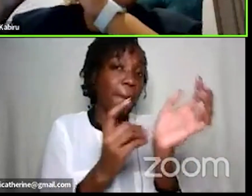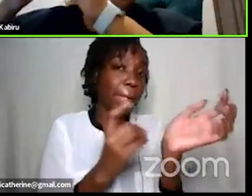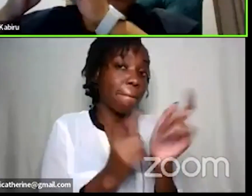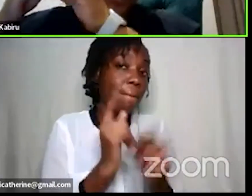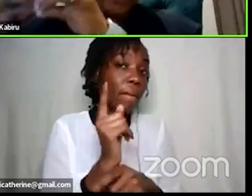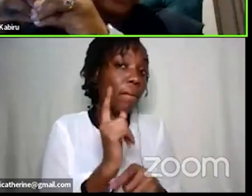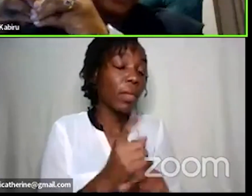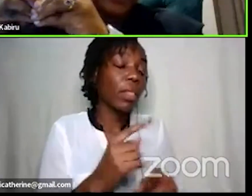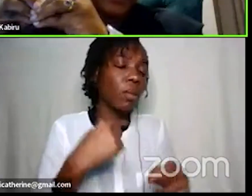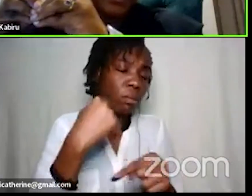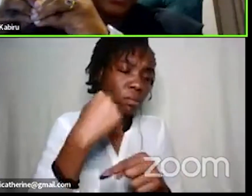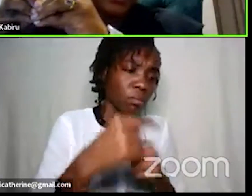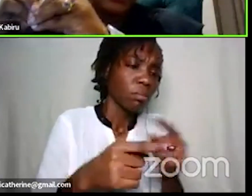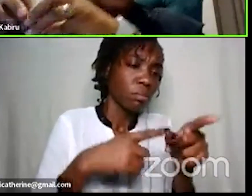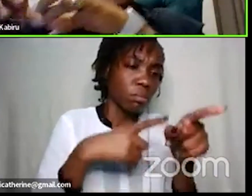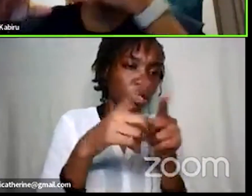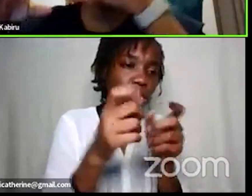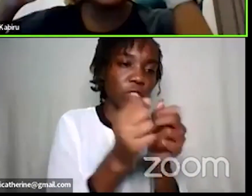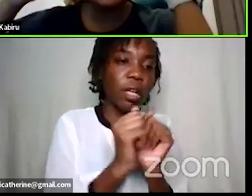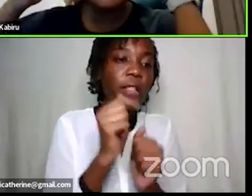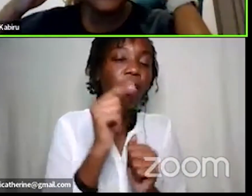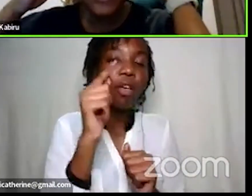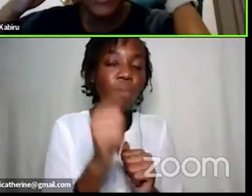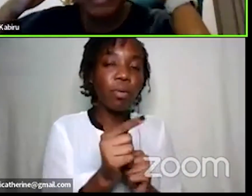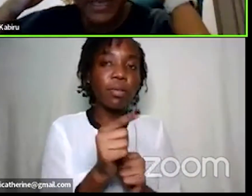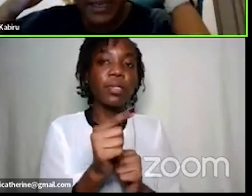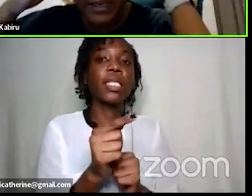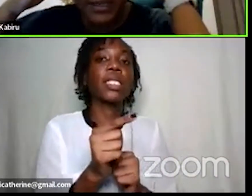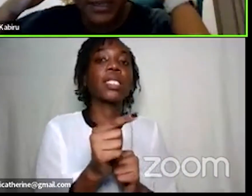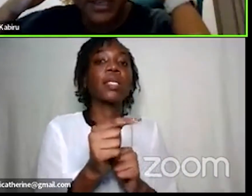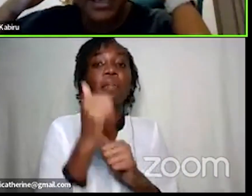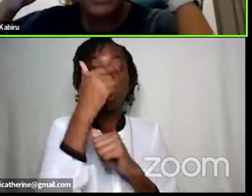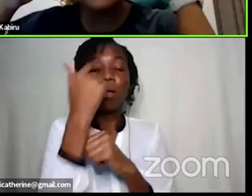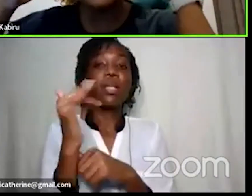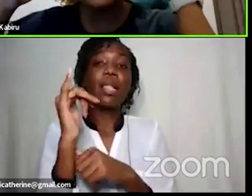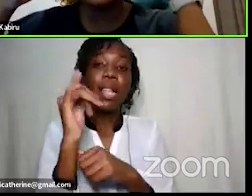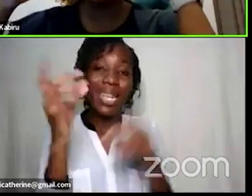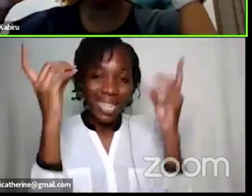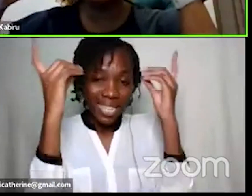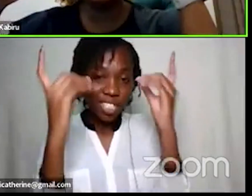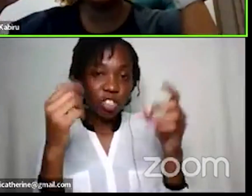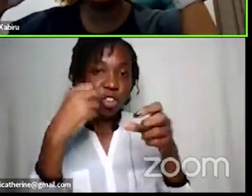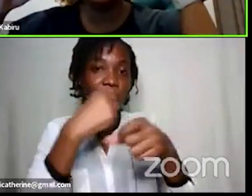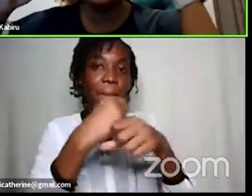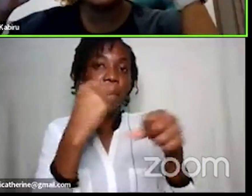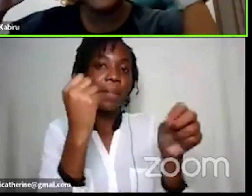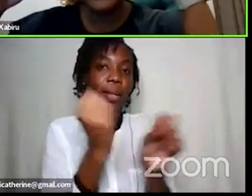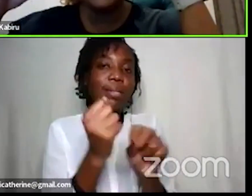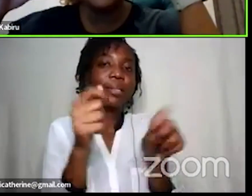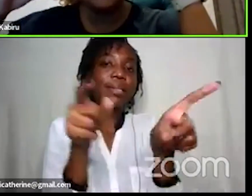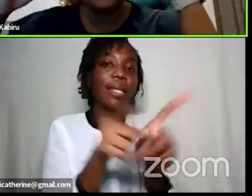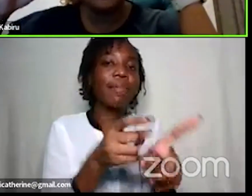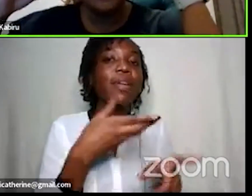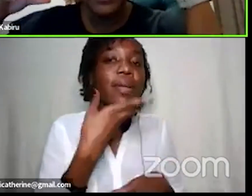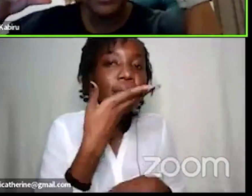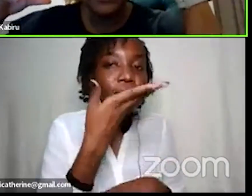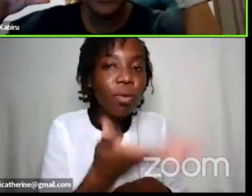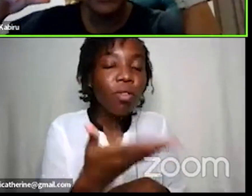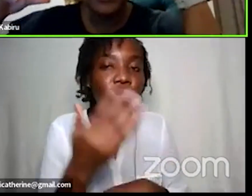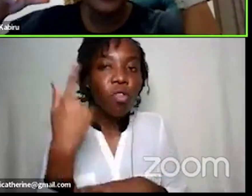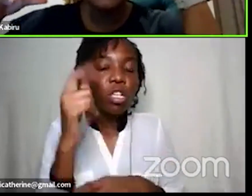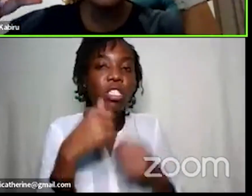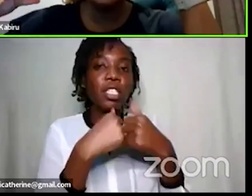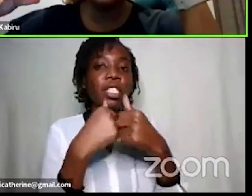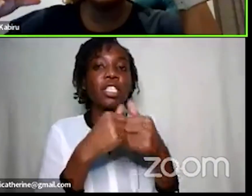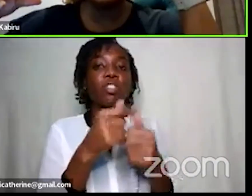is actually self-harming. Okay. So it is a decision you make as a response to the challenge you're going